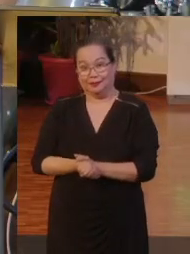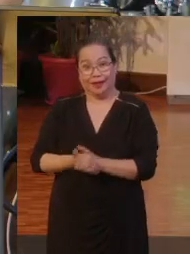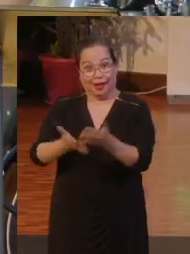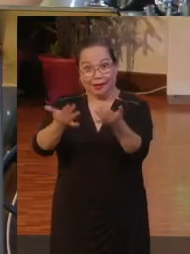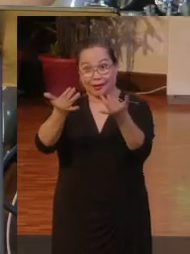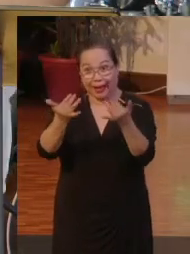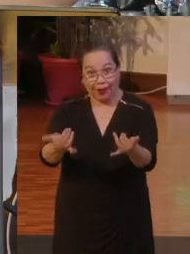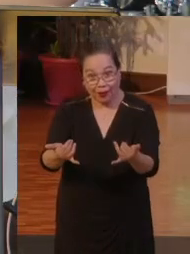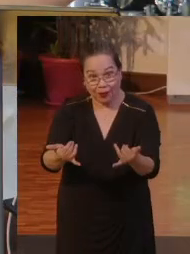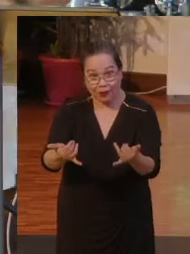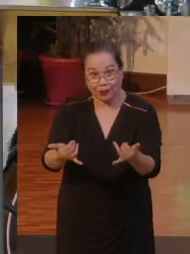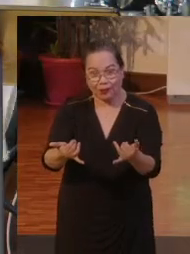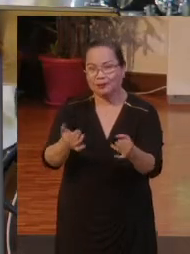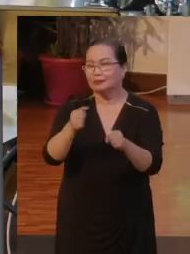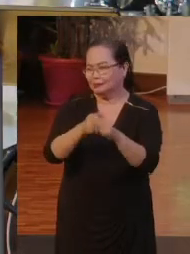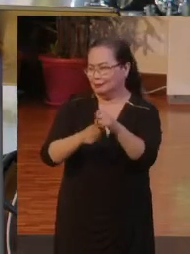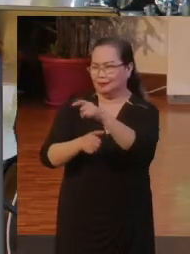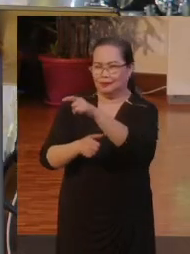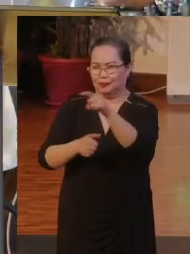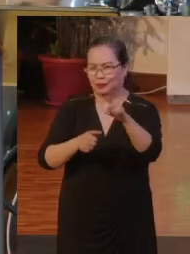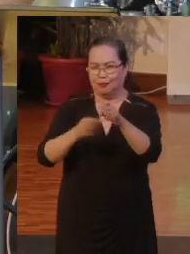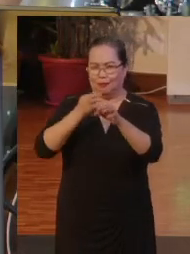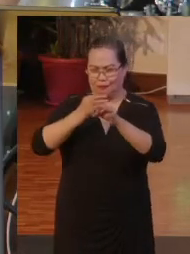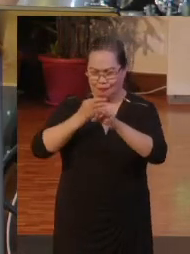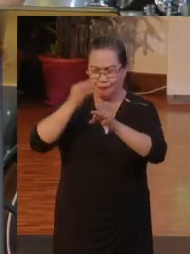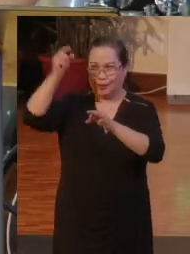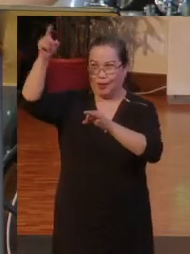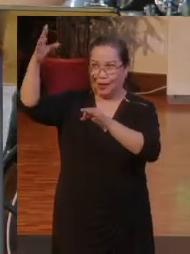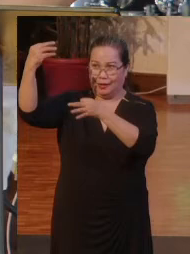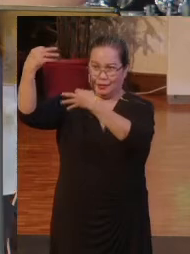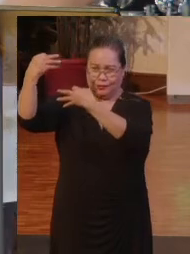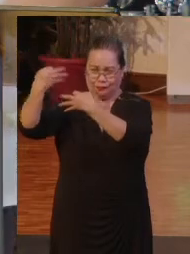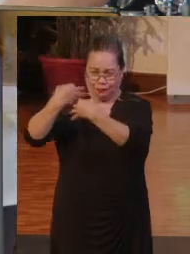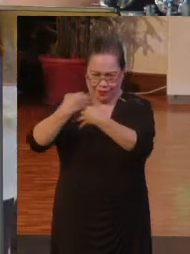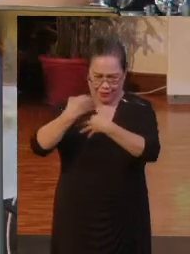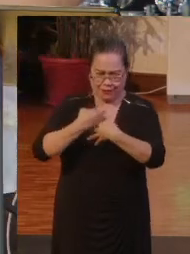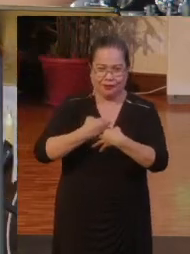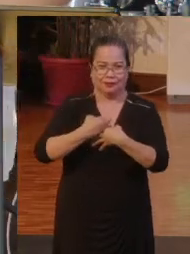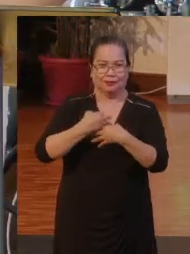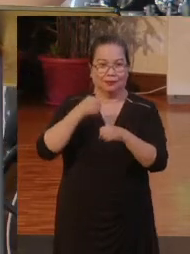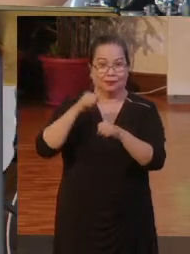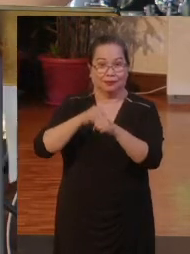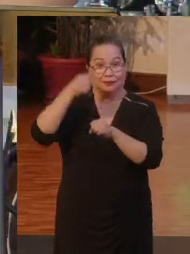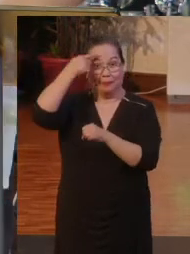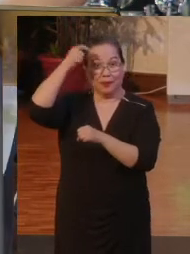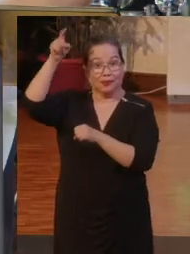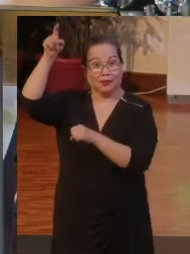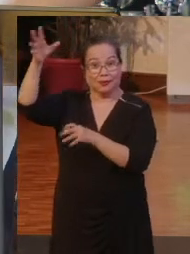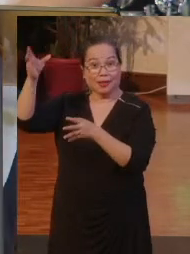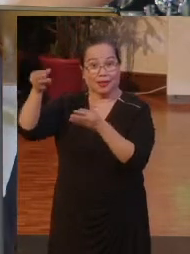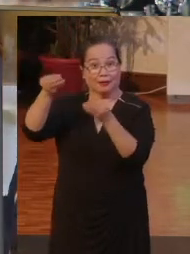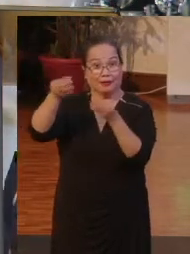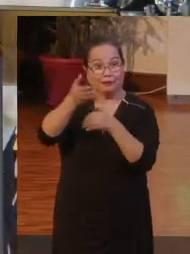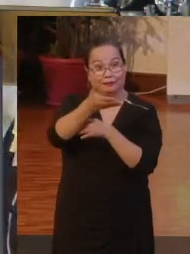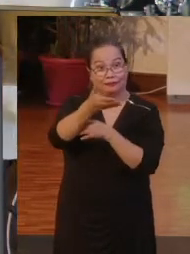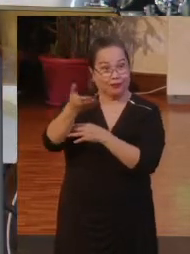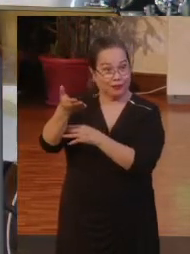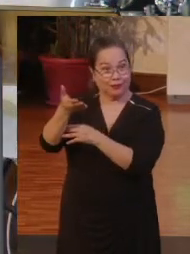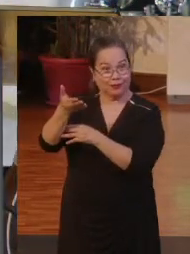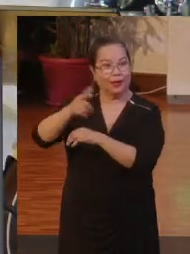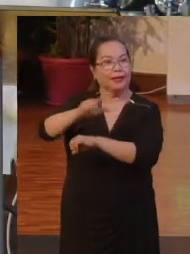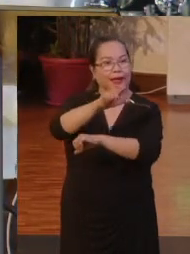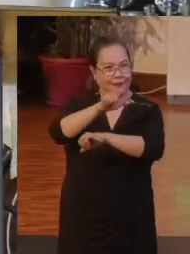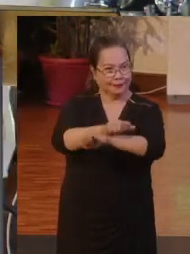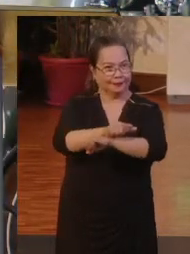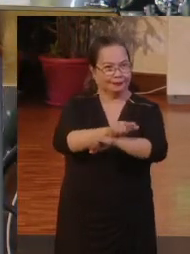Now therefore, dahil sa katapatan ng Diyos, now therefore, dahil binigyan na niya kayo ng mga